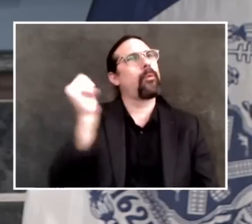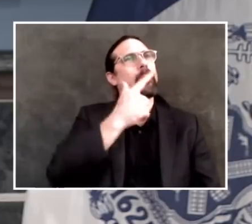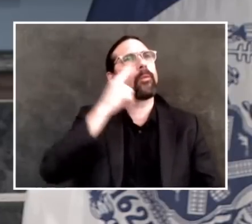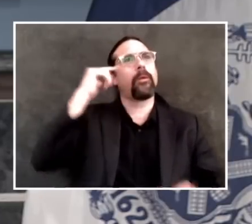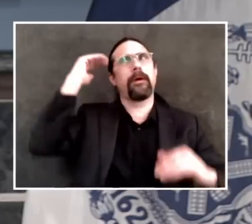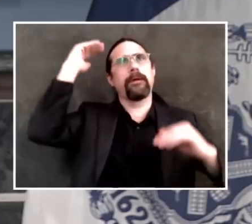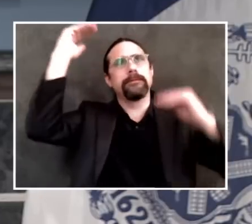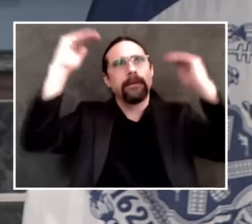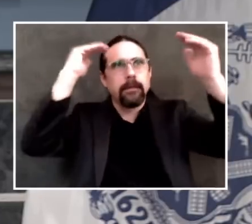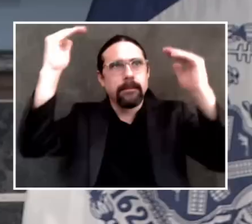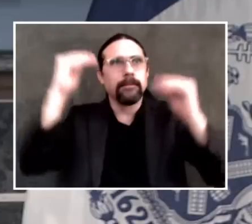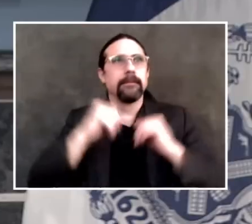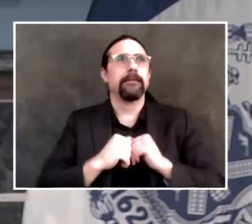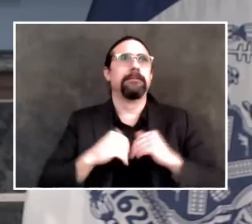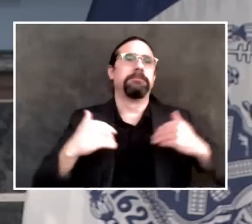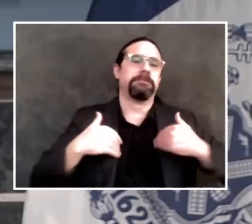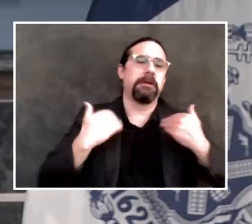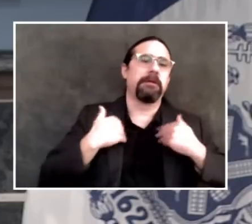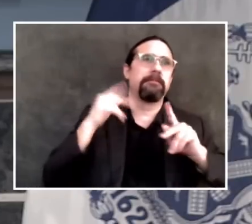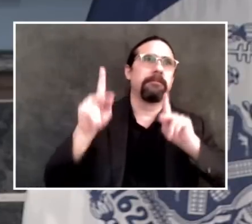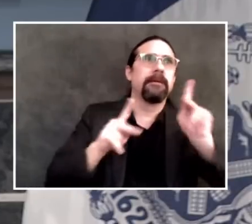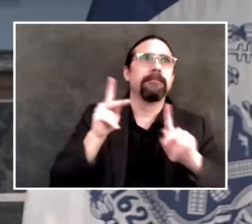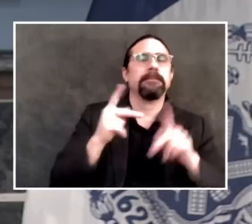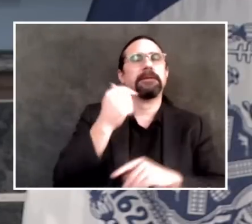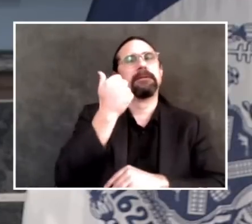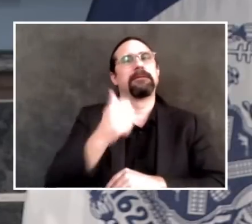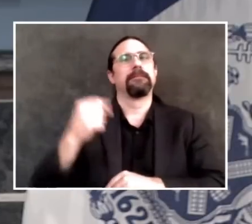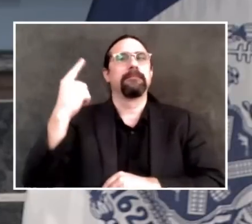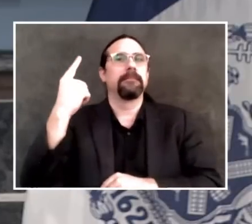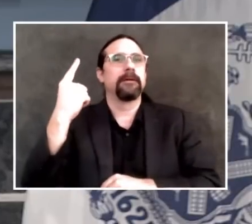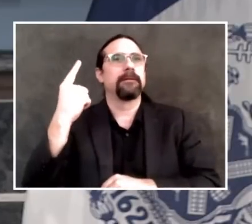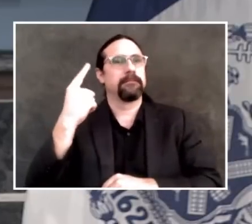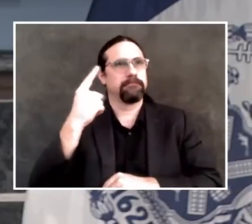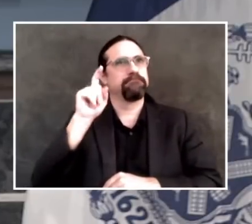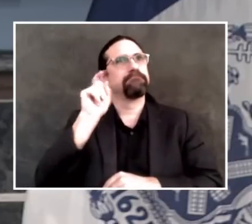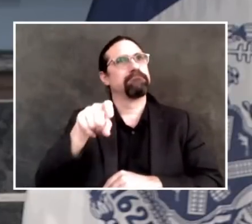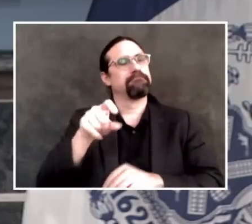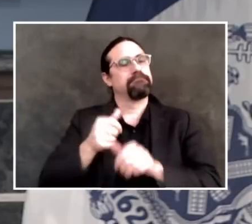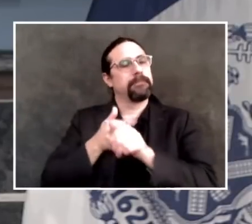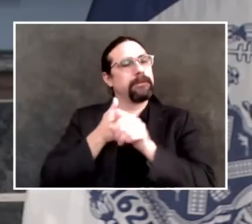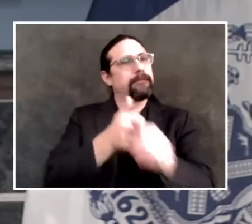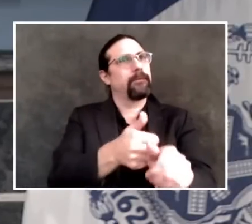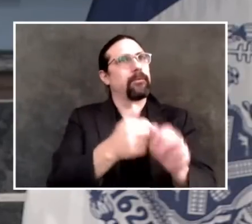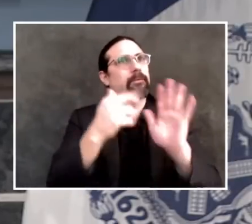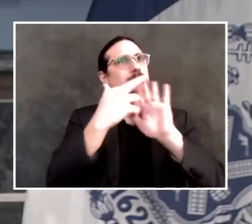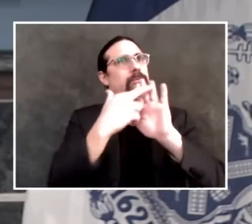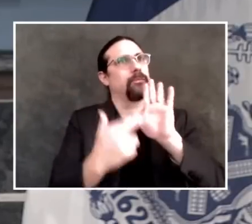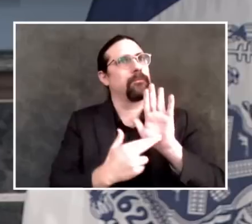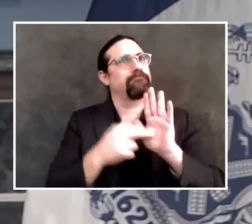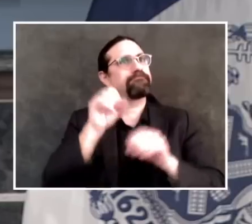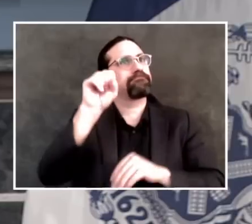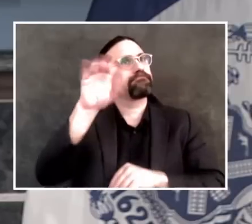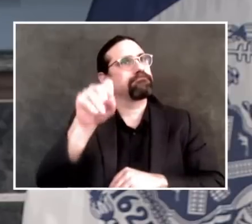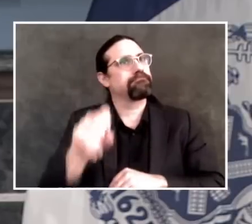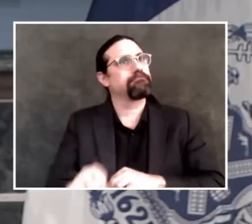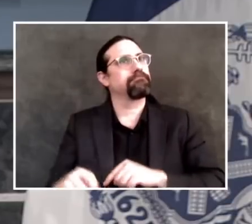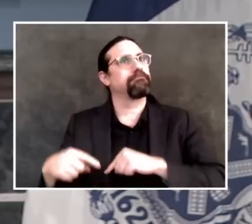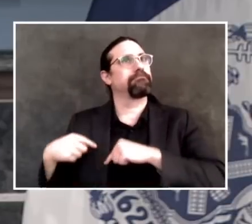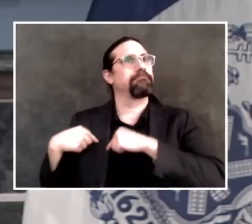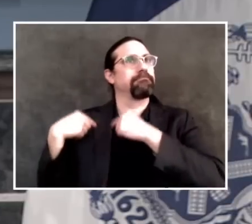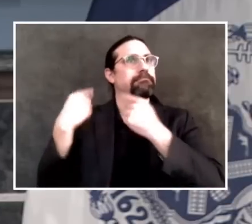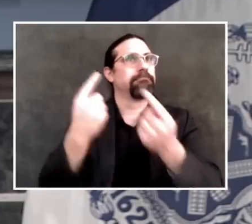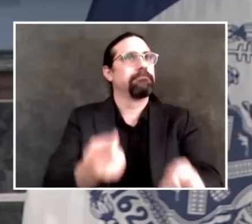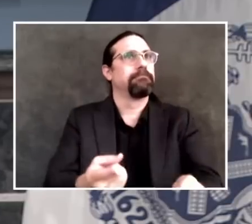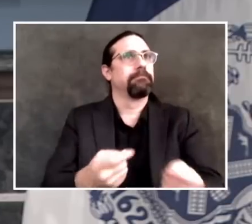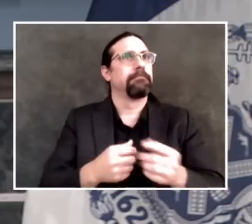enforcement officers go out and see people of any age. They're going to have to remind them, particularly younger people. But what we're finding is when the police show up, or